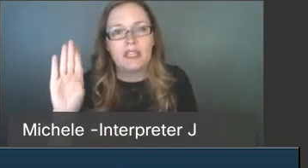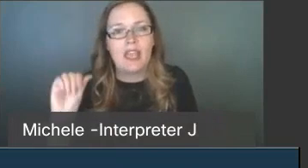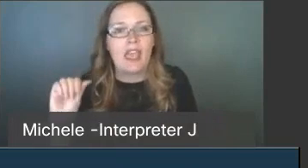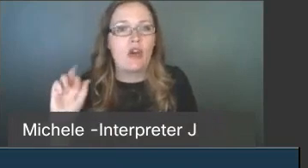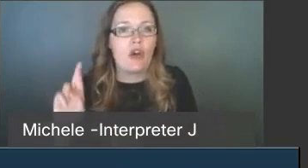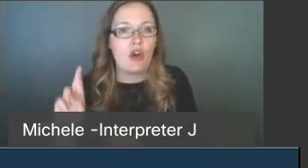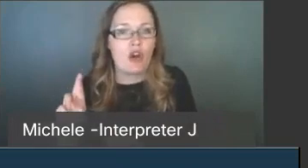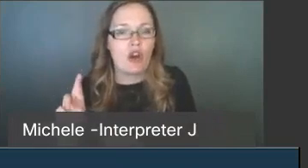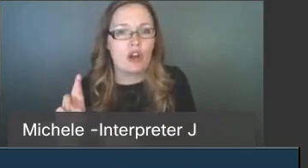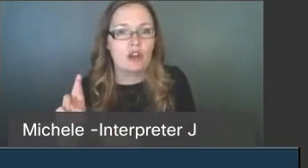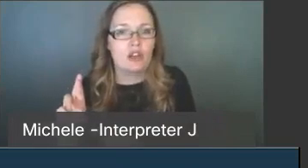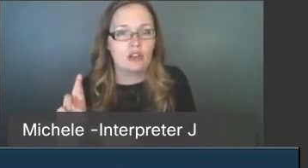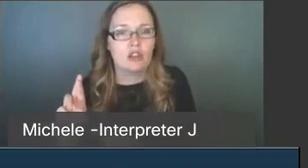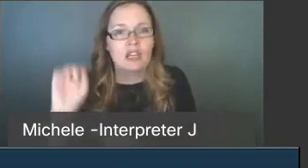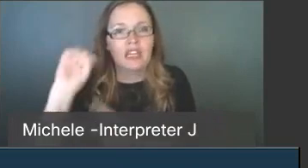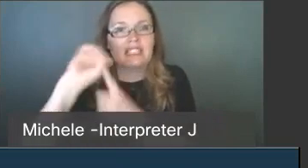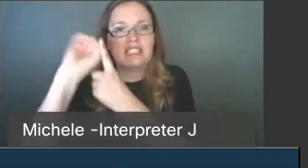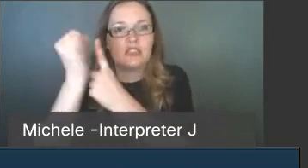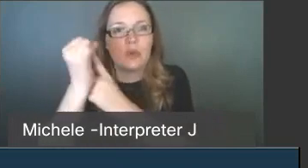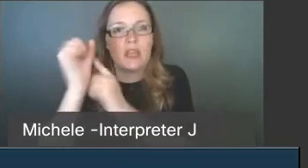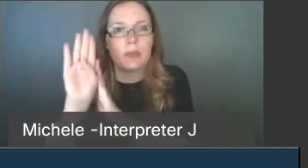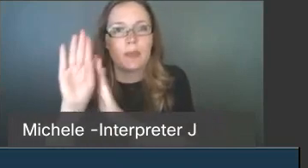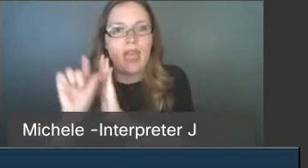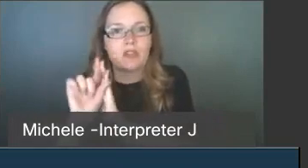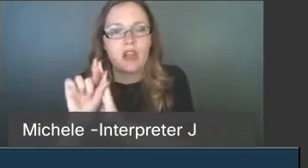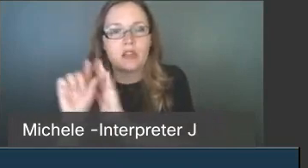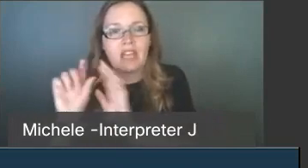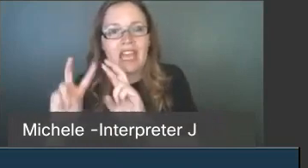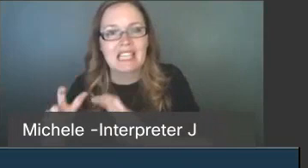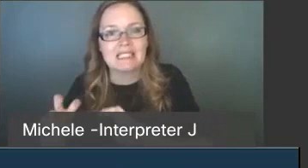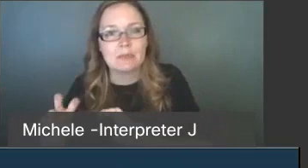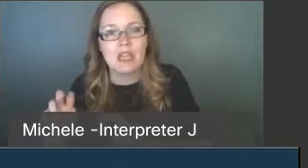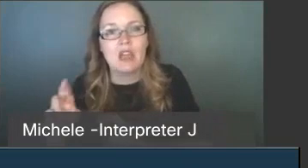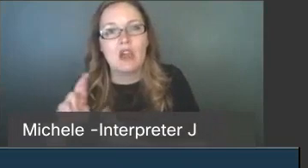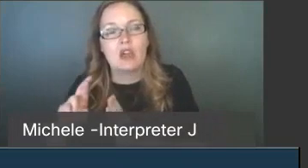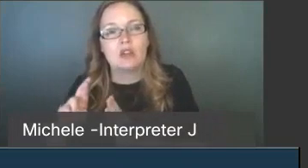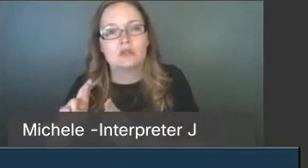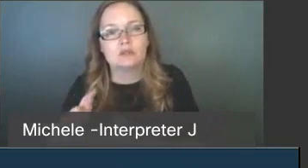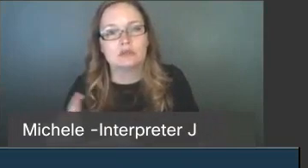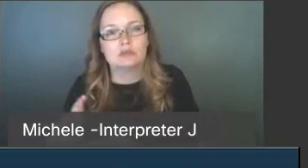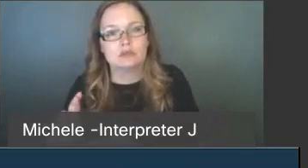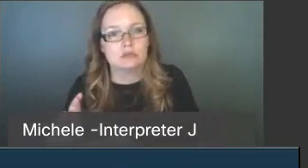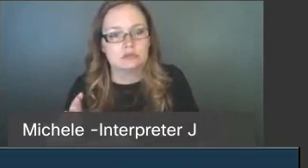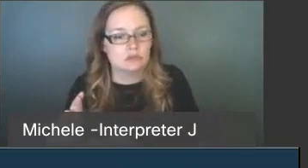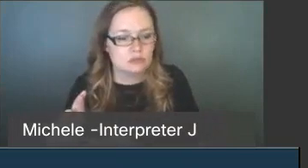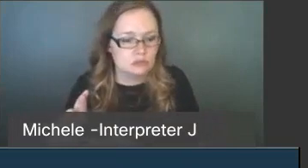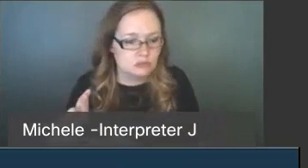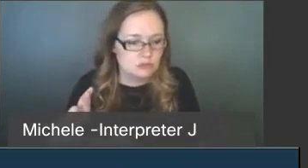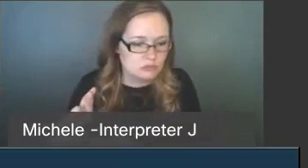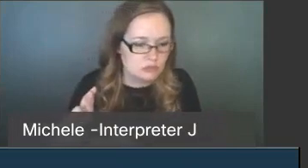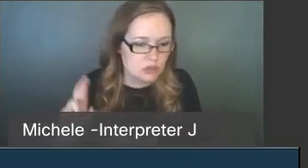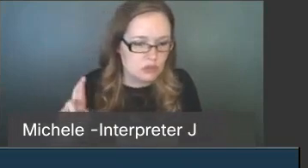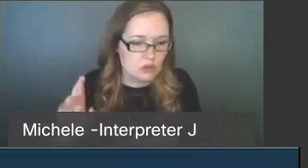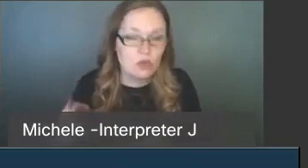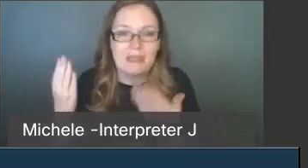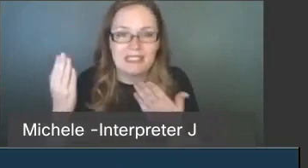SBAR, situation, background, assessment, recommendation. So I've worked with agencies to develop templates around